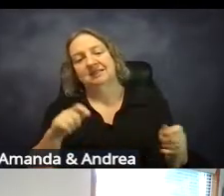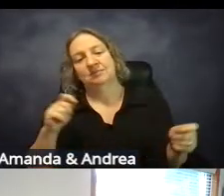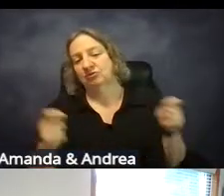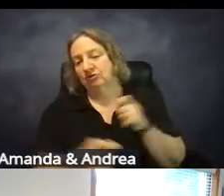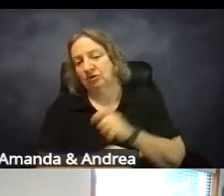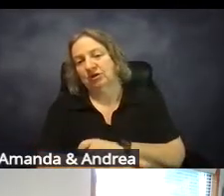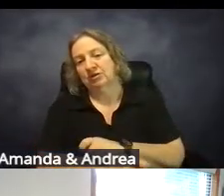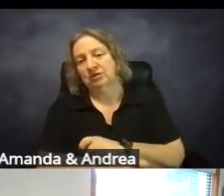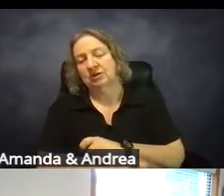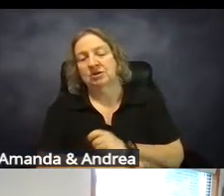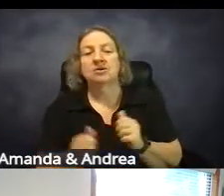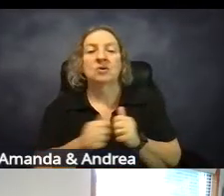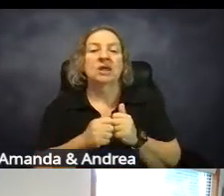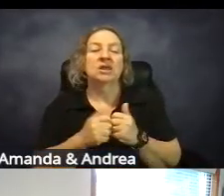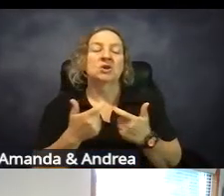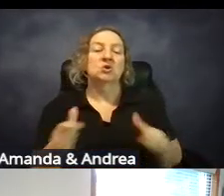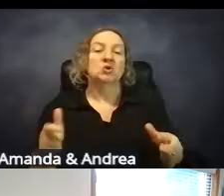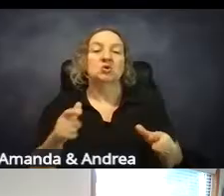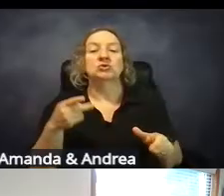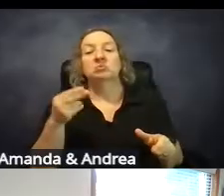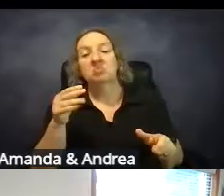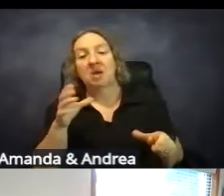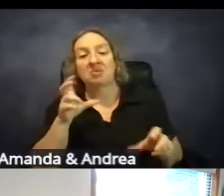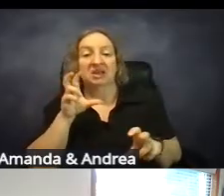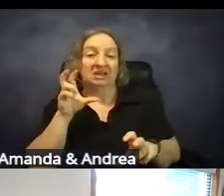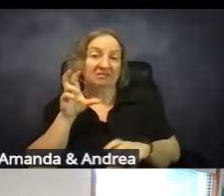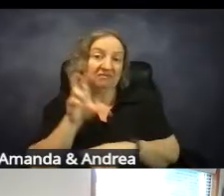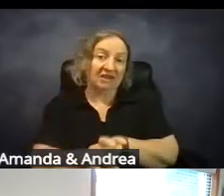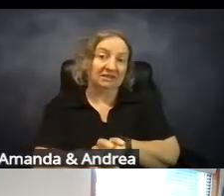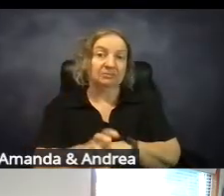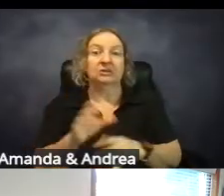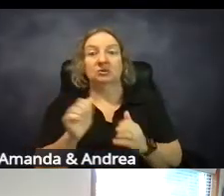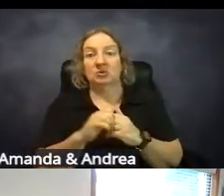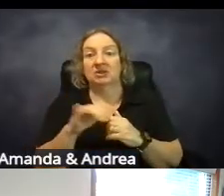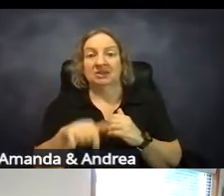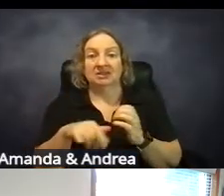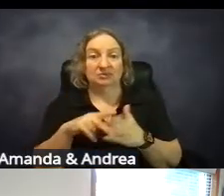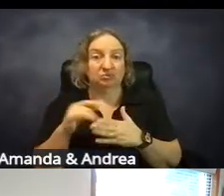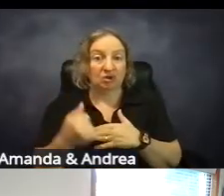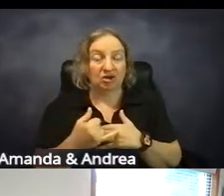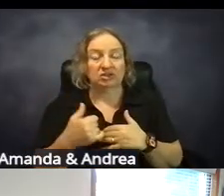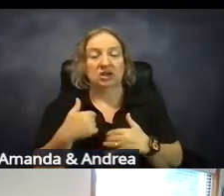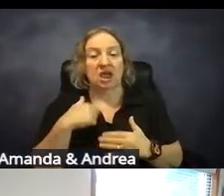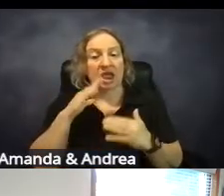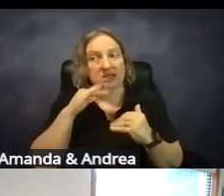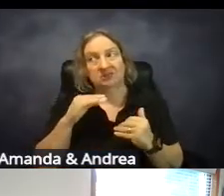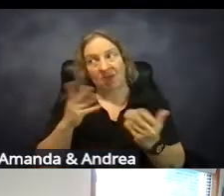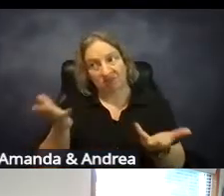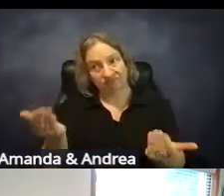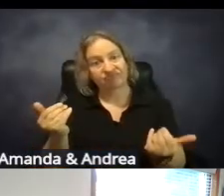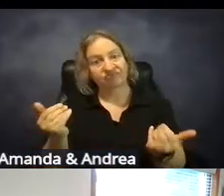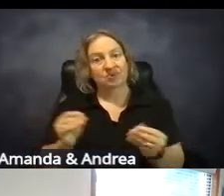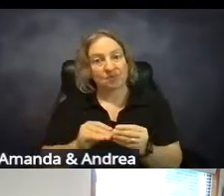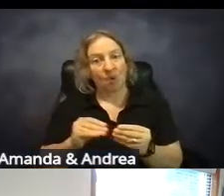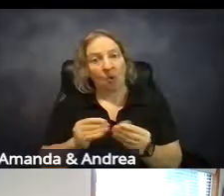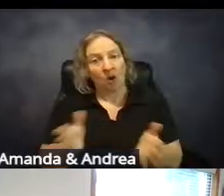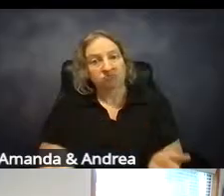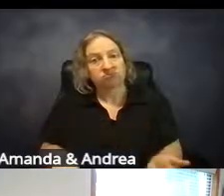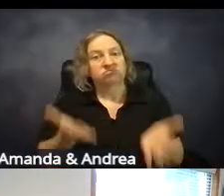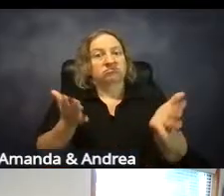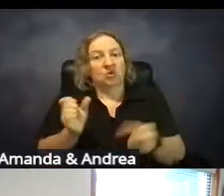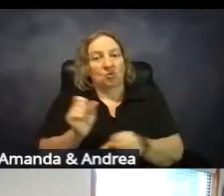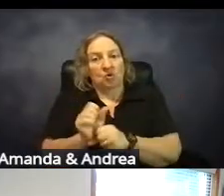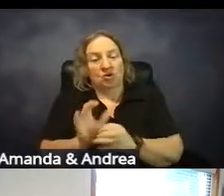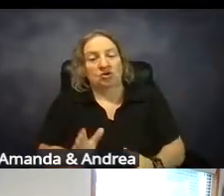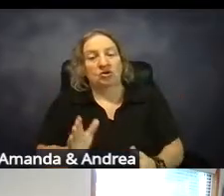with a massive public investment like we're looking at right now with this project, I know I expect more. And I think many of